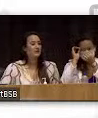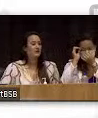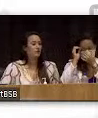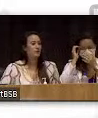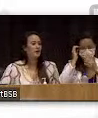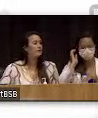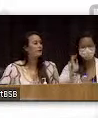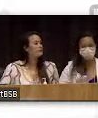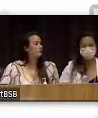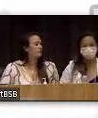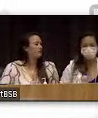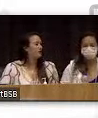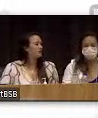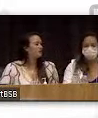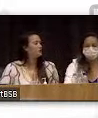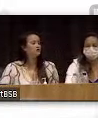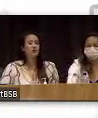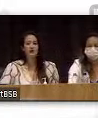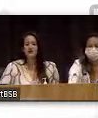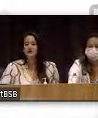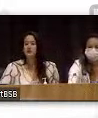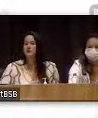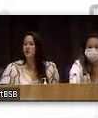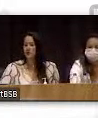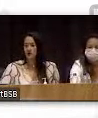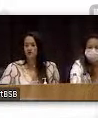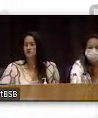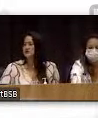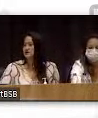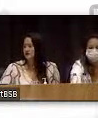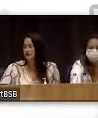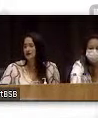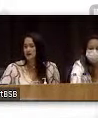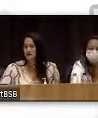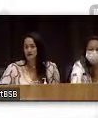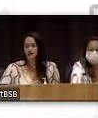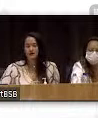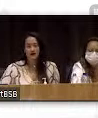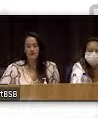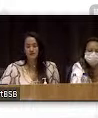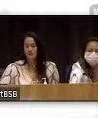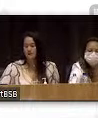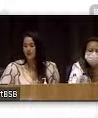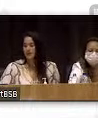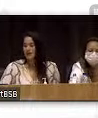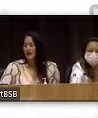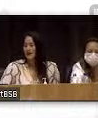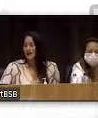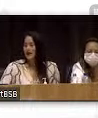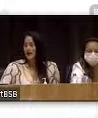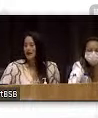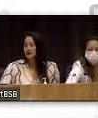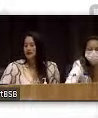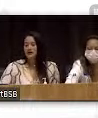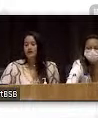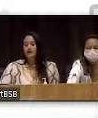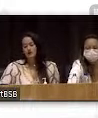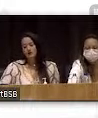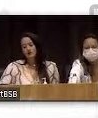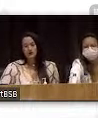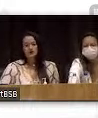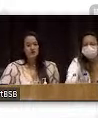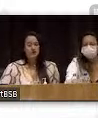demand, according to COVID panel and the epidemiological reports from the